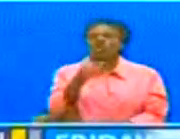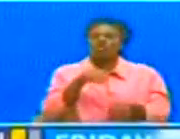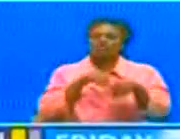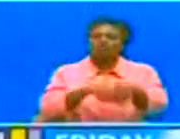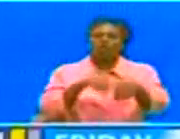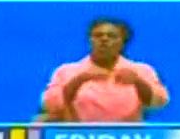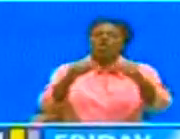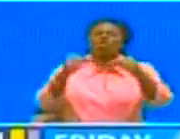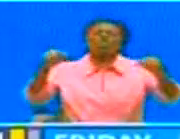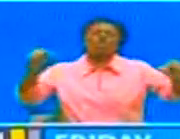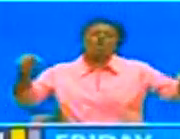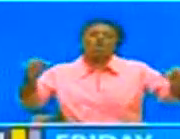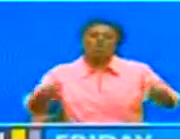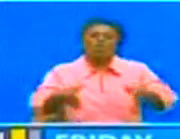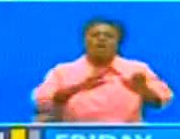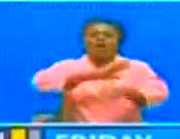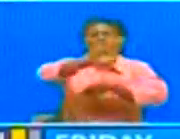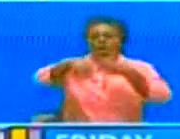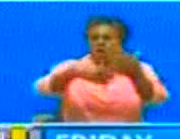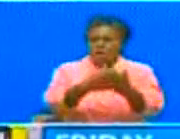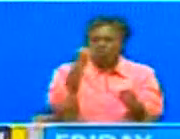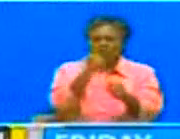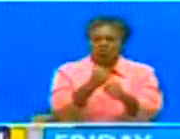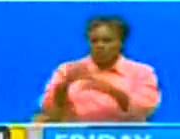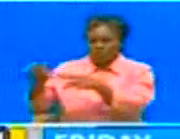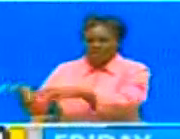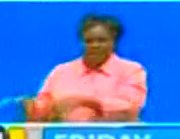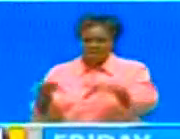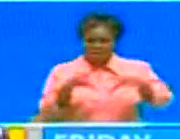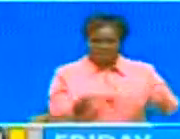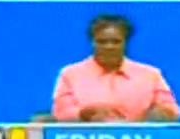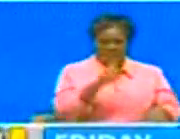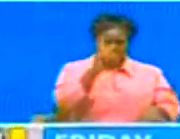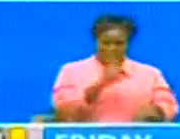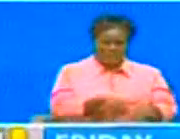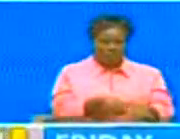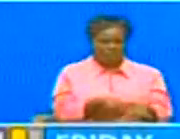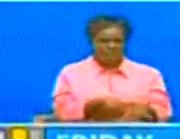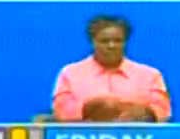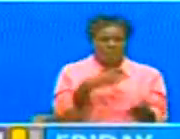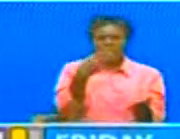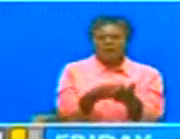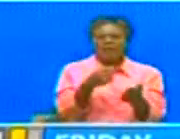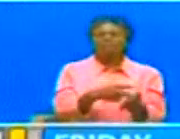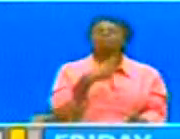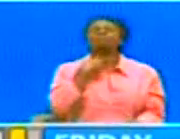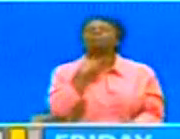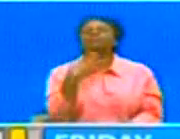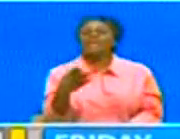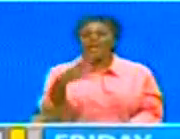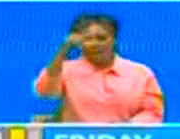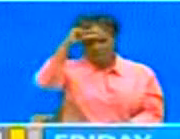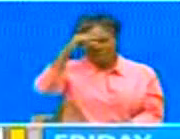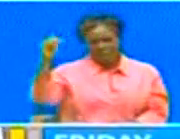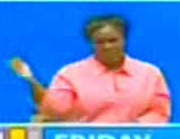long route that all of us do suffer when our money is held by government for many,